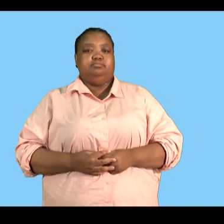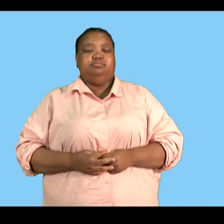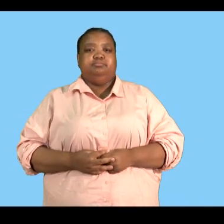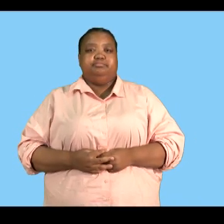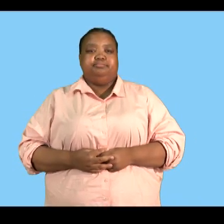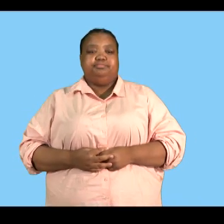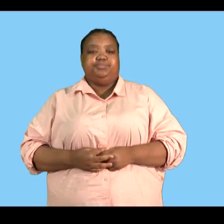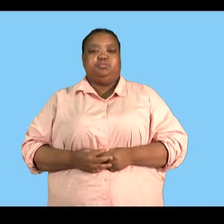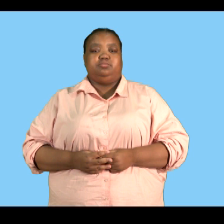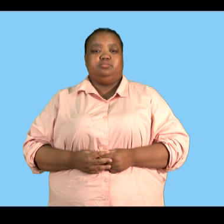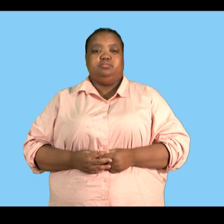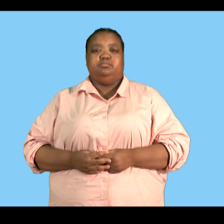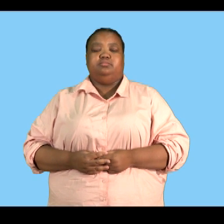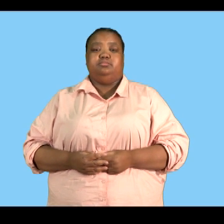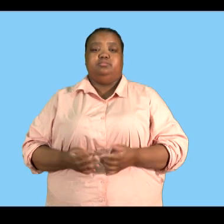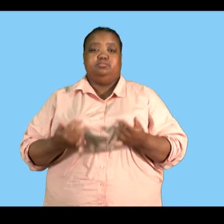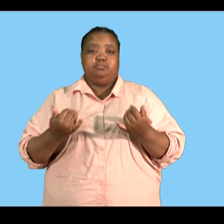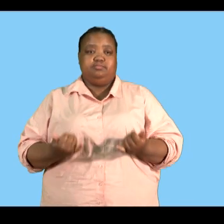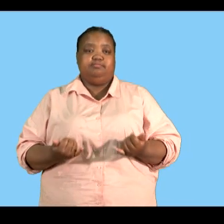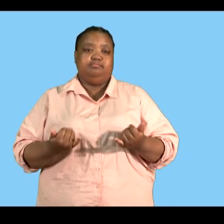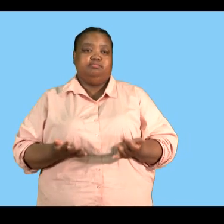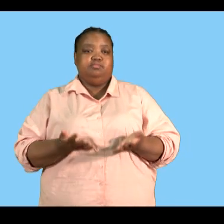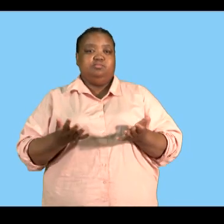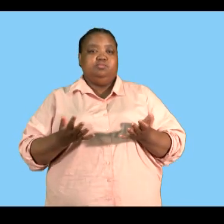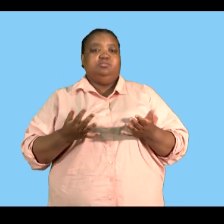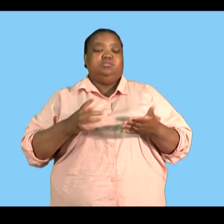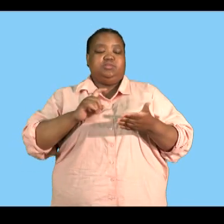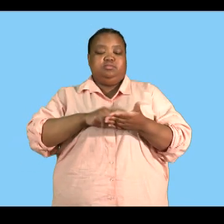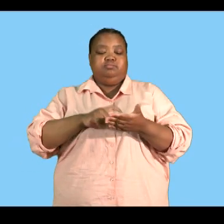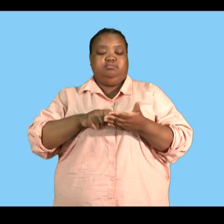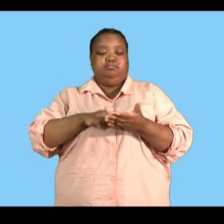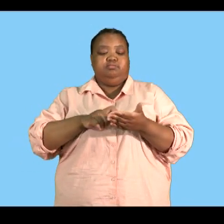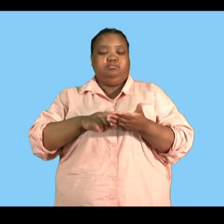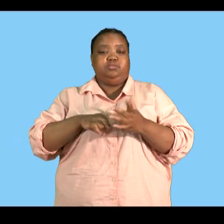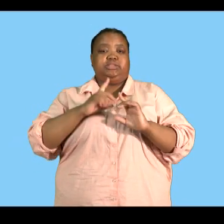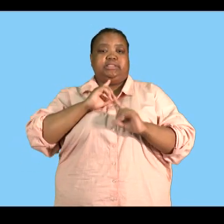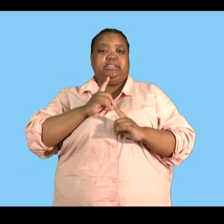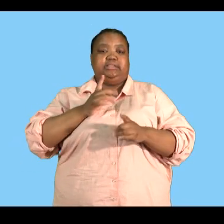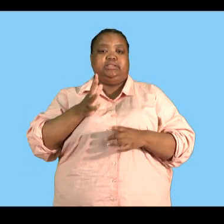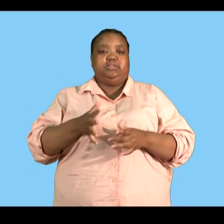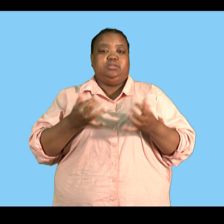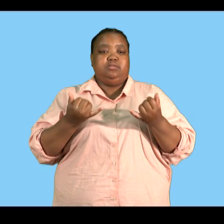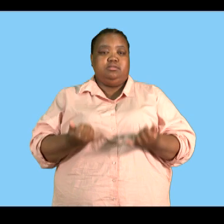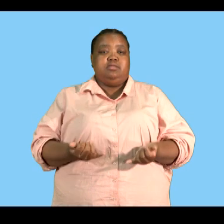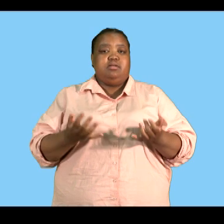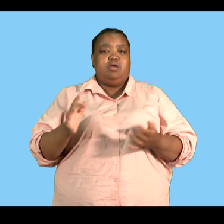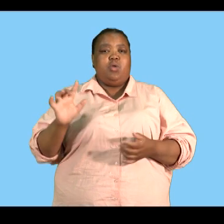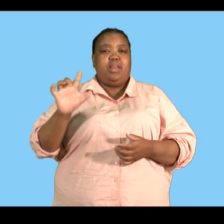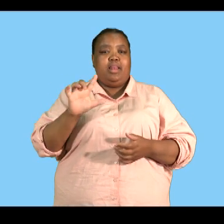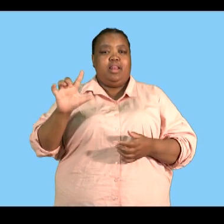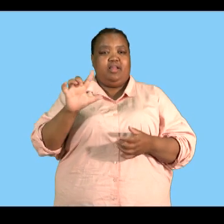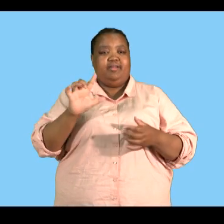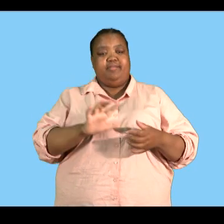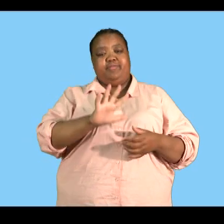that are given to us. So now we are going to work out our answers. So if we look at our